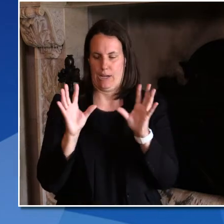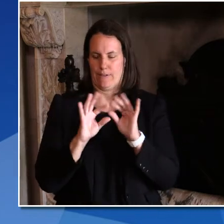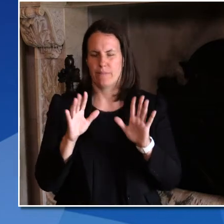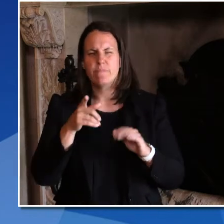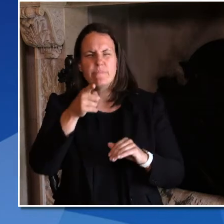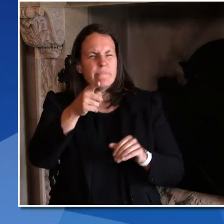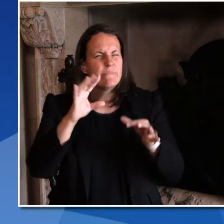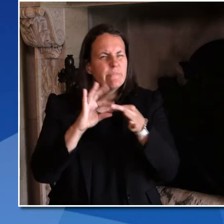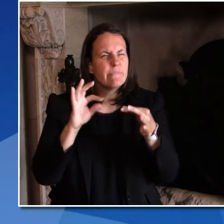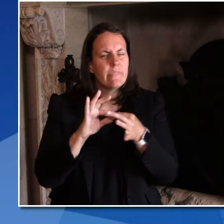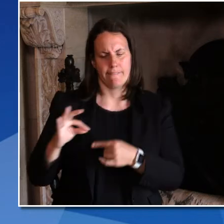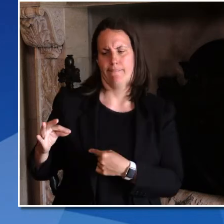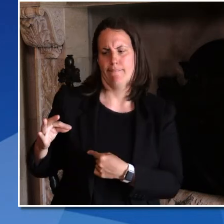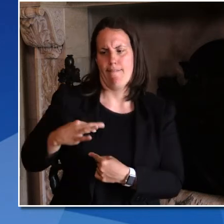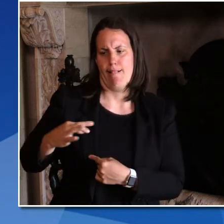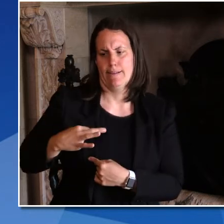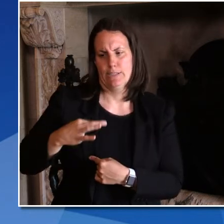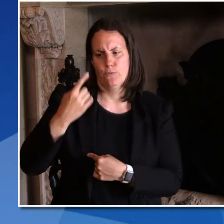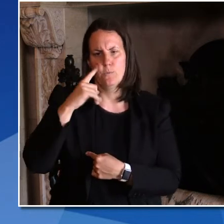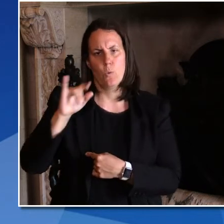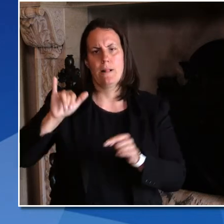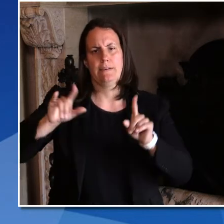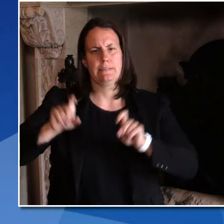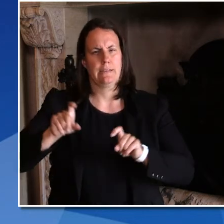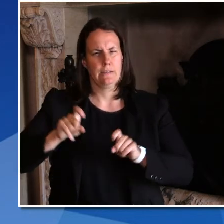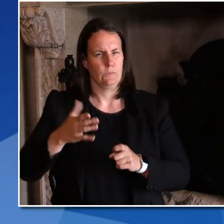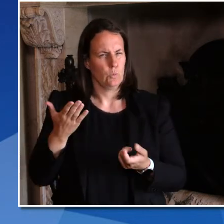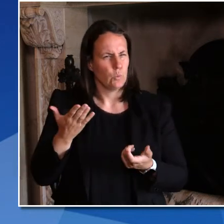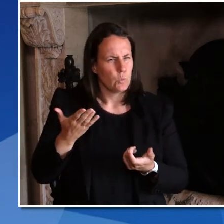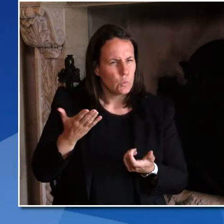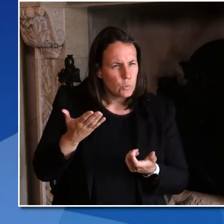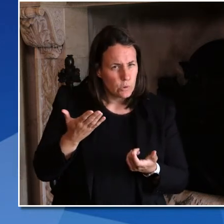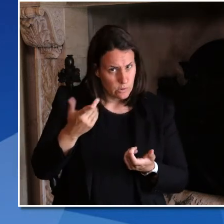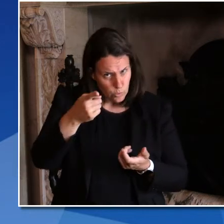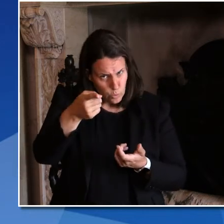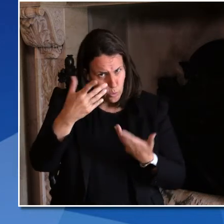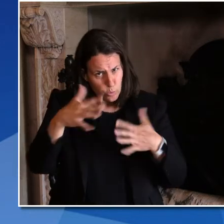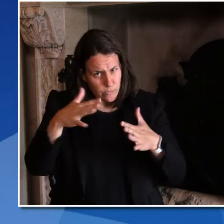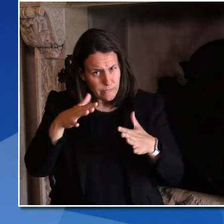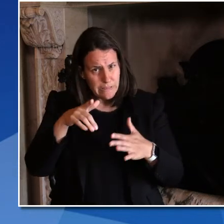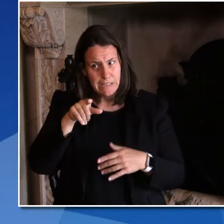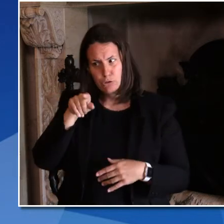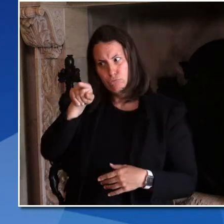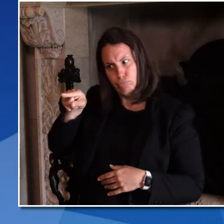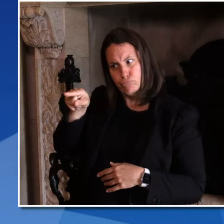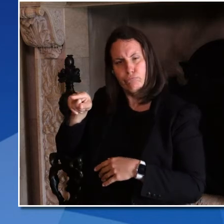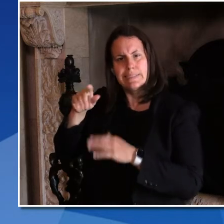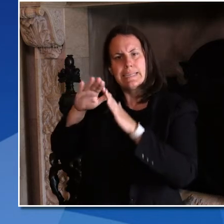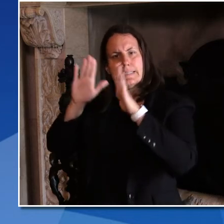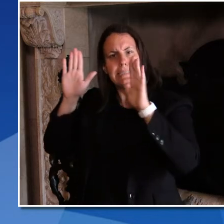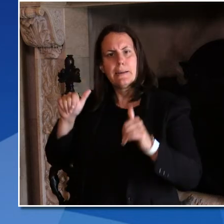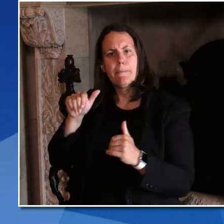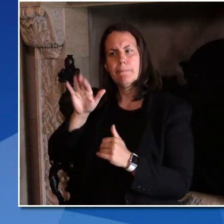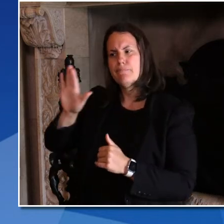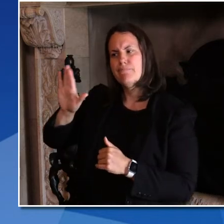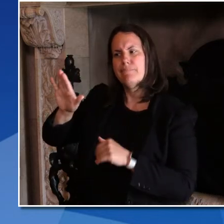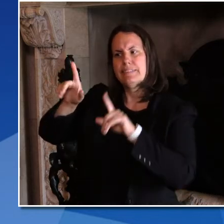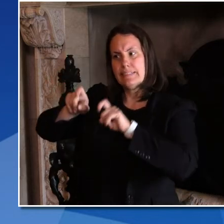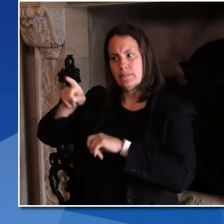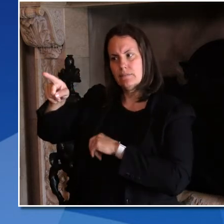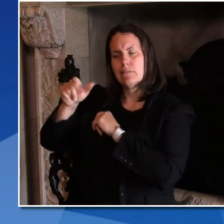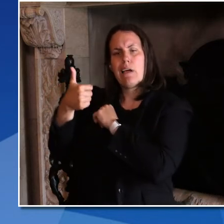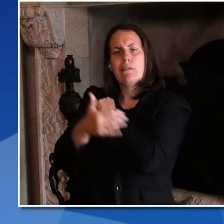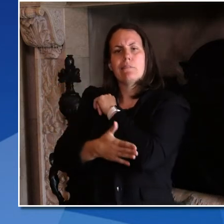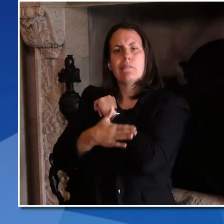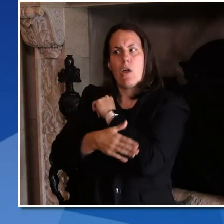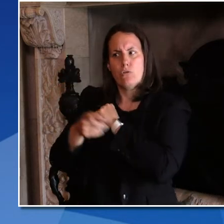already selected through those other studies, or if not, when will those tests for volunteers, I